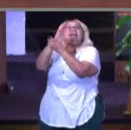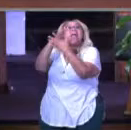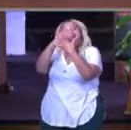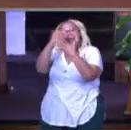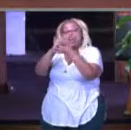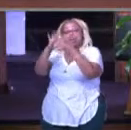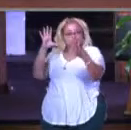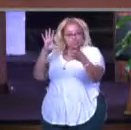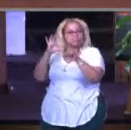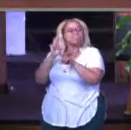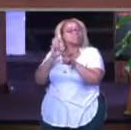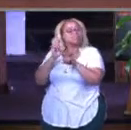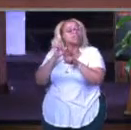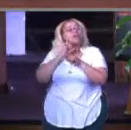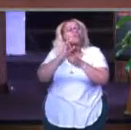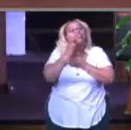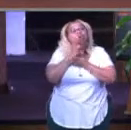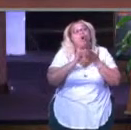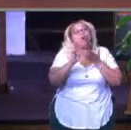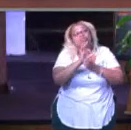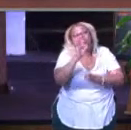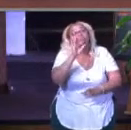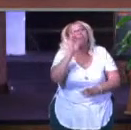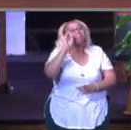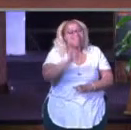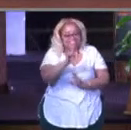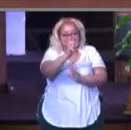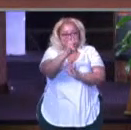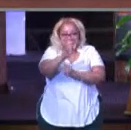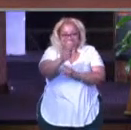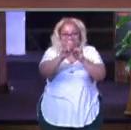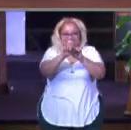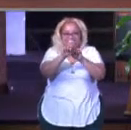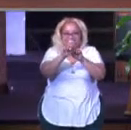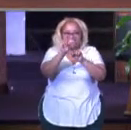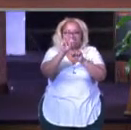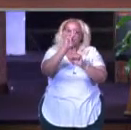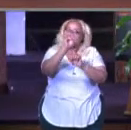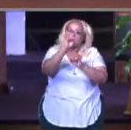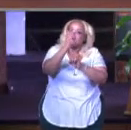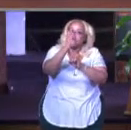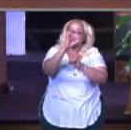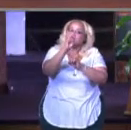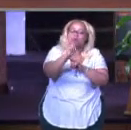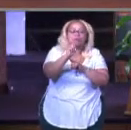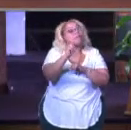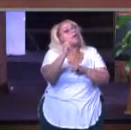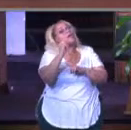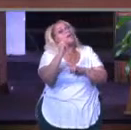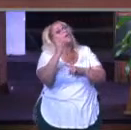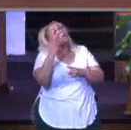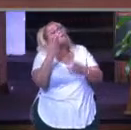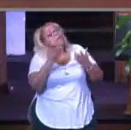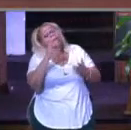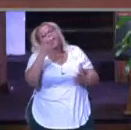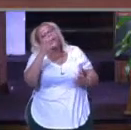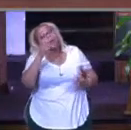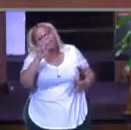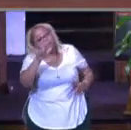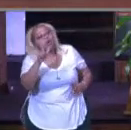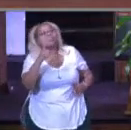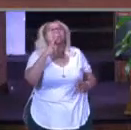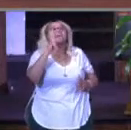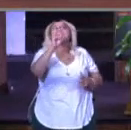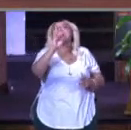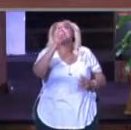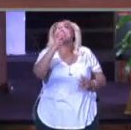loose. So the Holy Spirit is the key to the kingdom. Maybe that's why Paul said in Romans, for the kingdom of